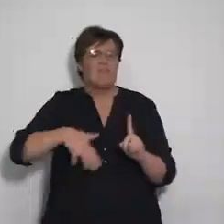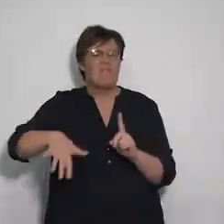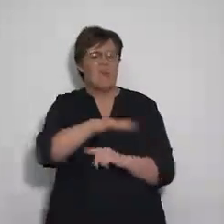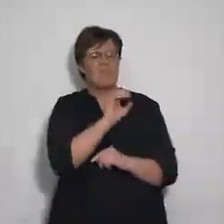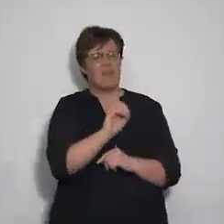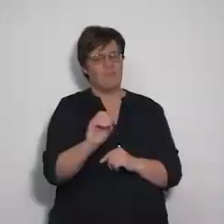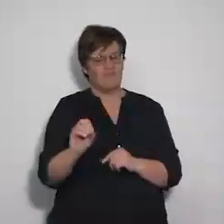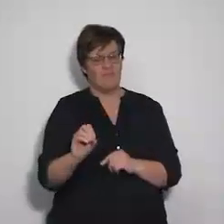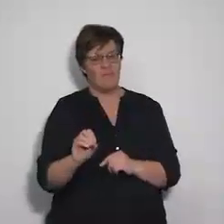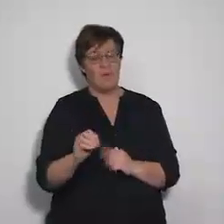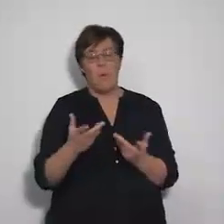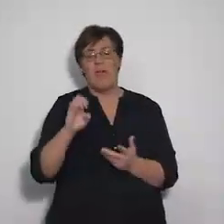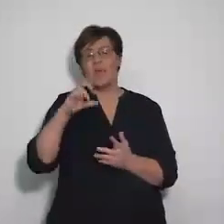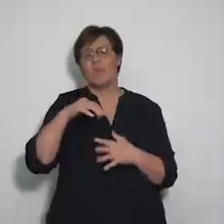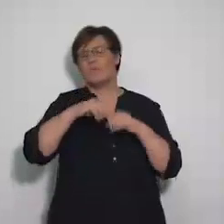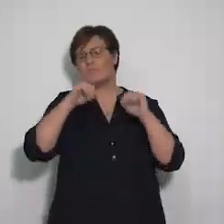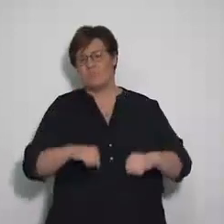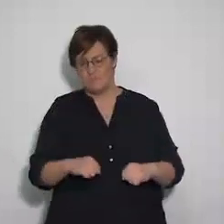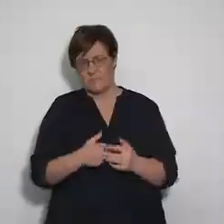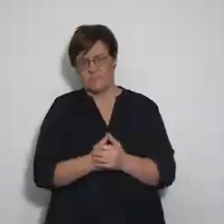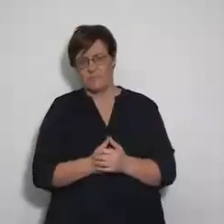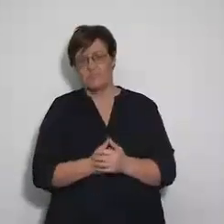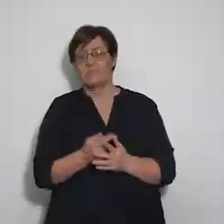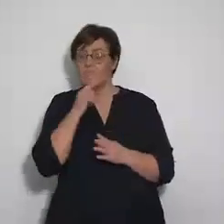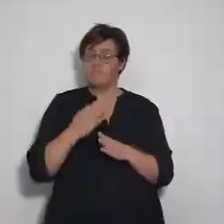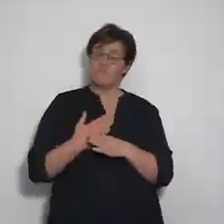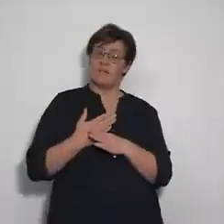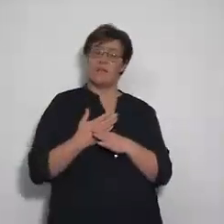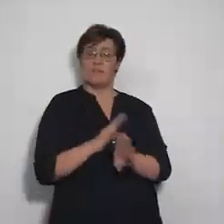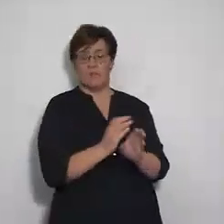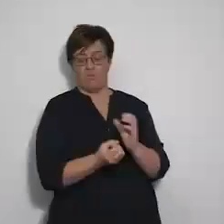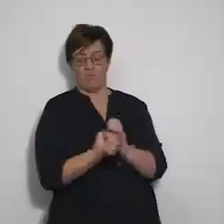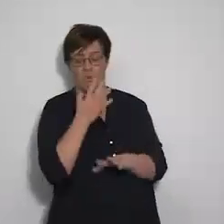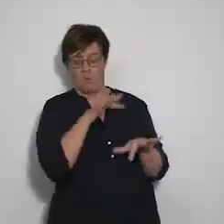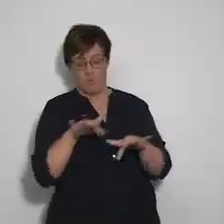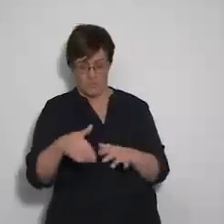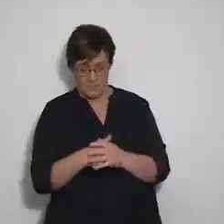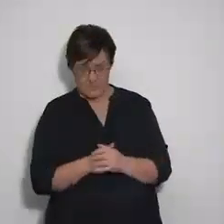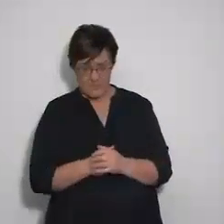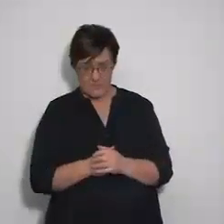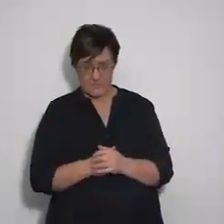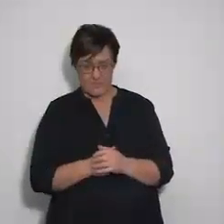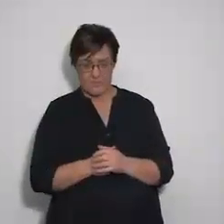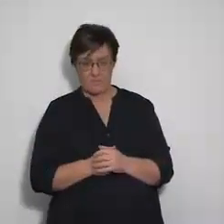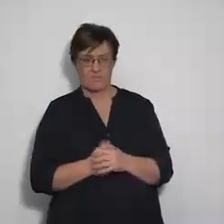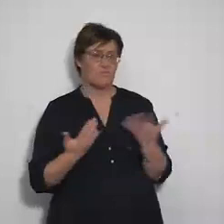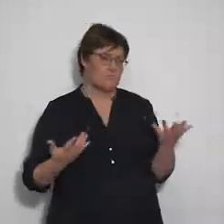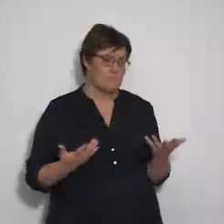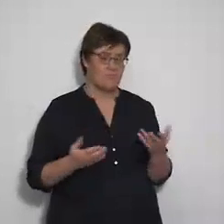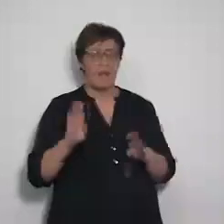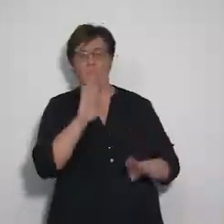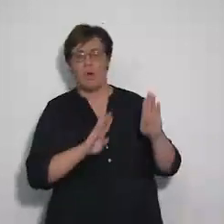the environment or the ecosystem that are going to limit the growth of a population. There could